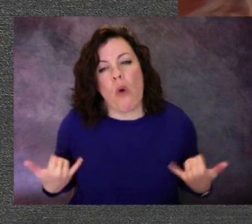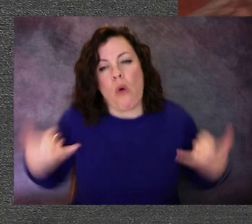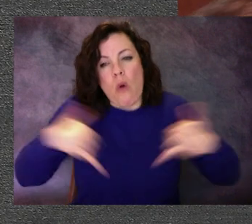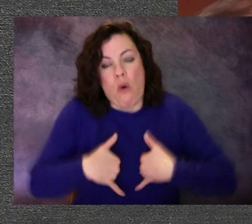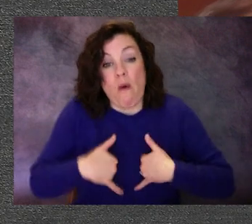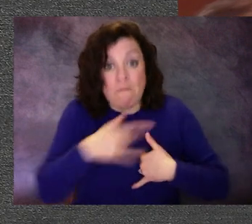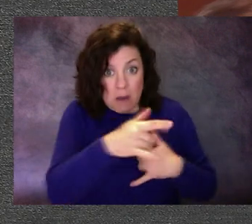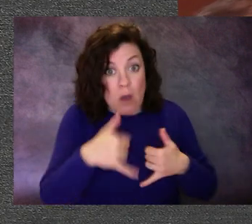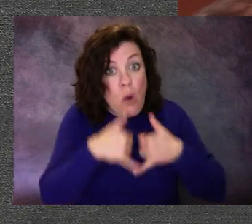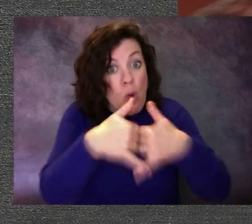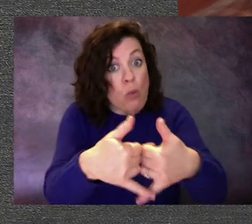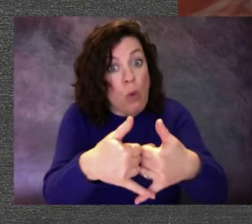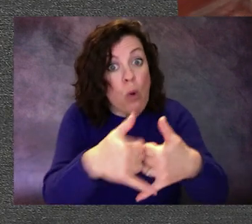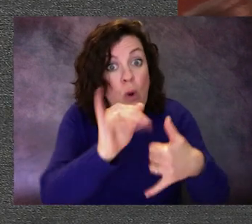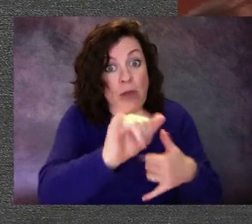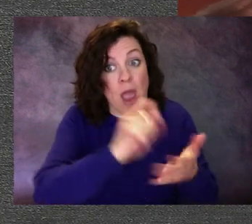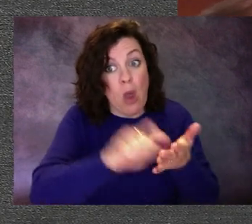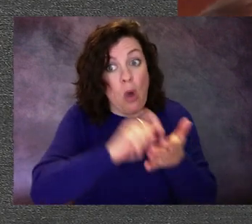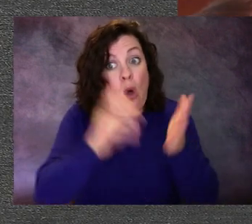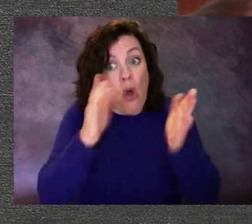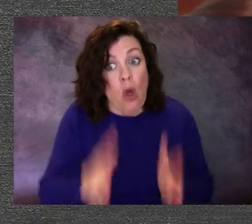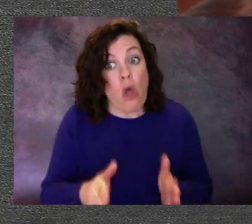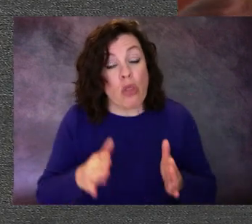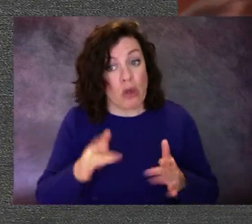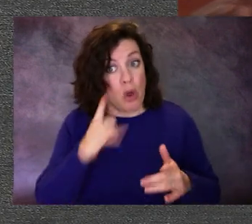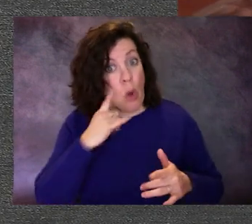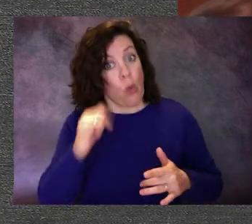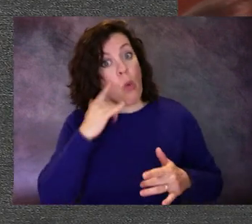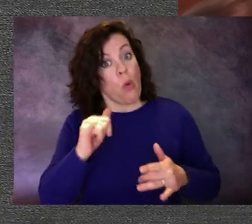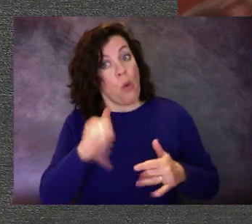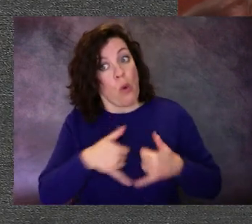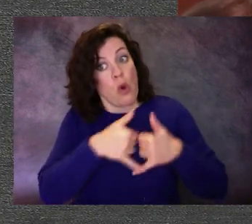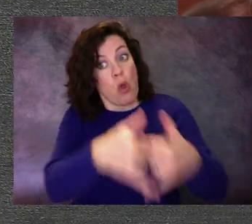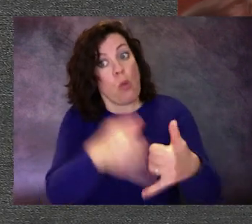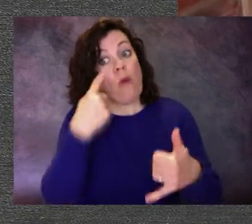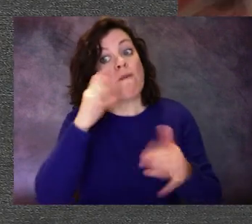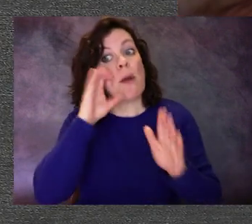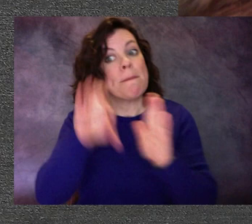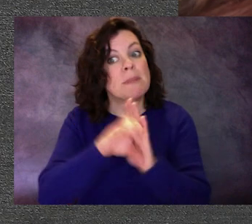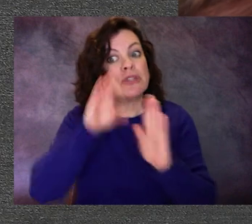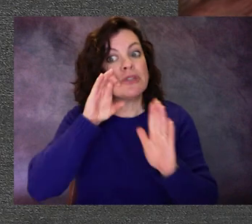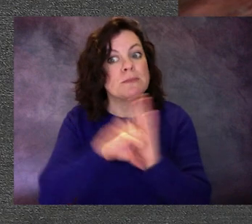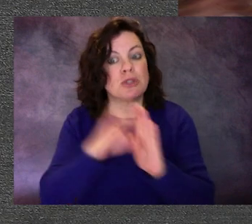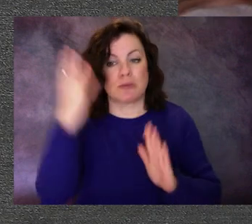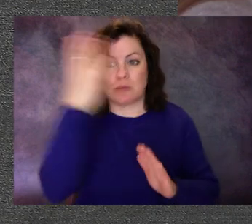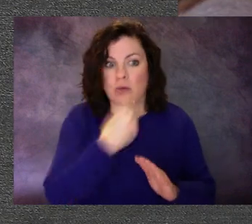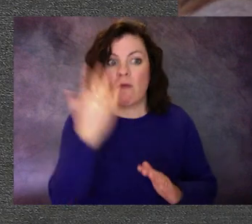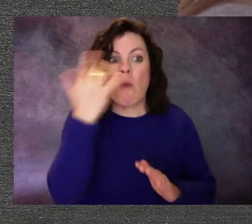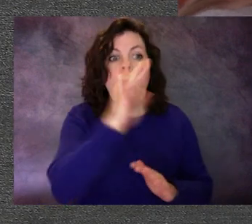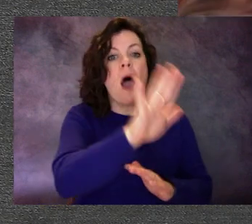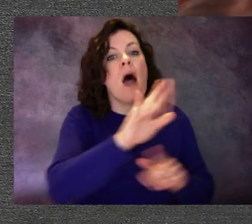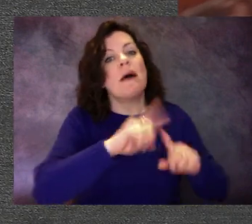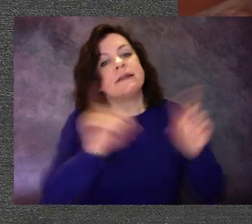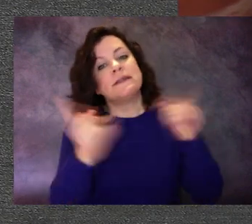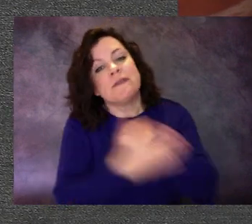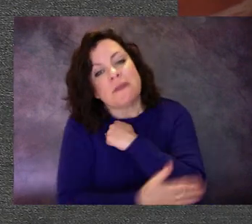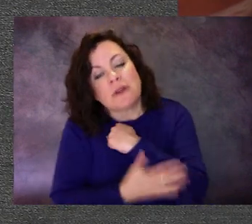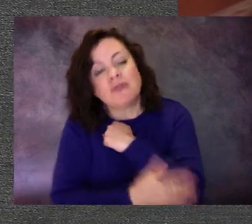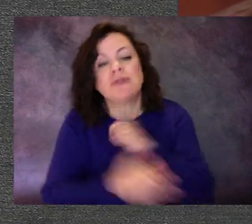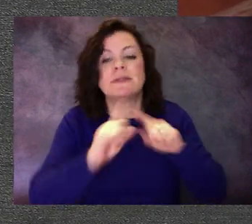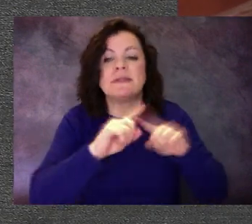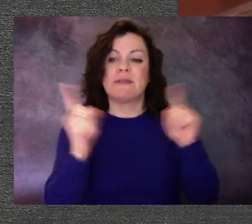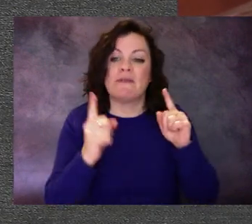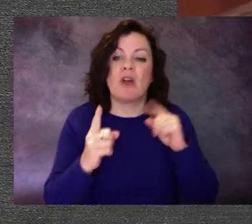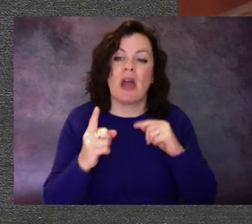for being awesome in pictures, but it also teaches us about another culture or country. Then I love Fortunately because